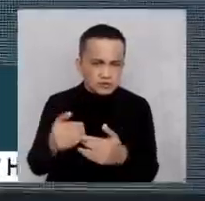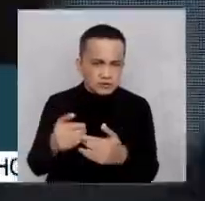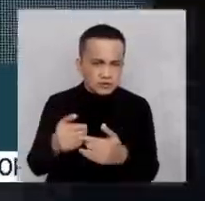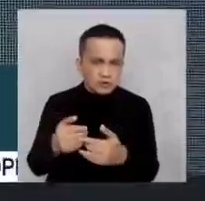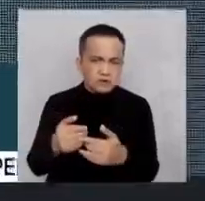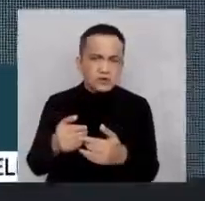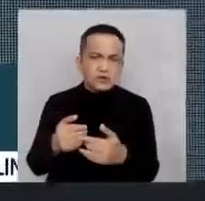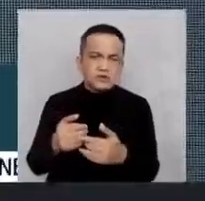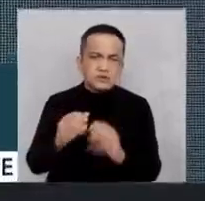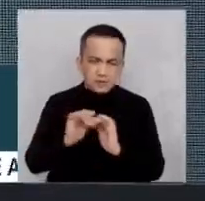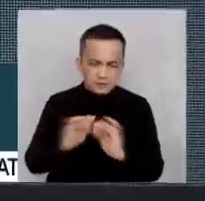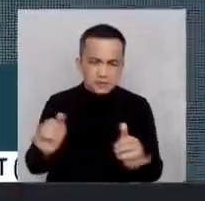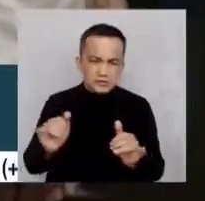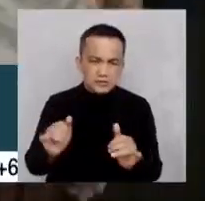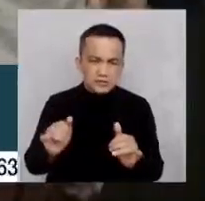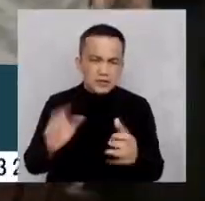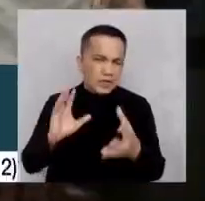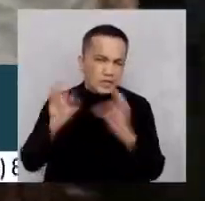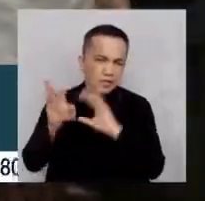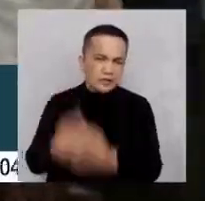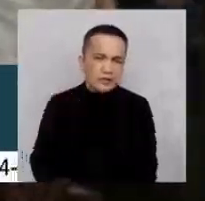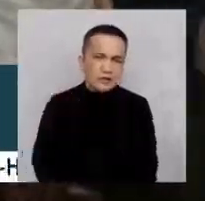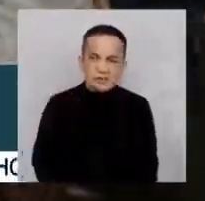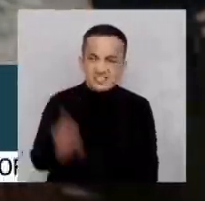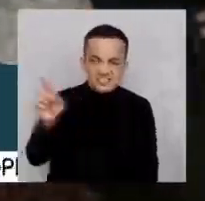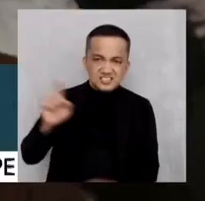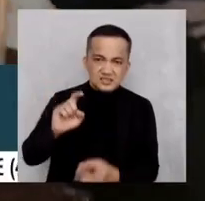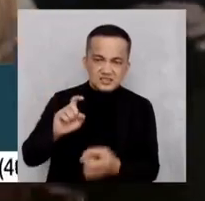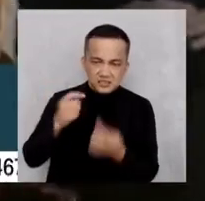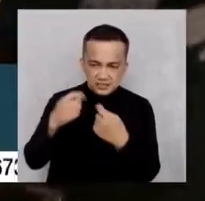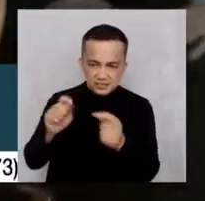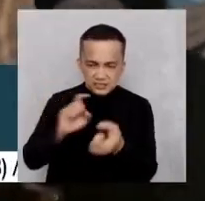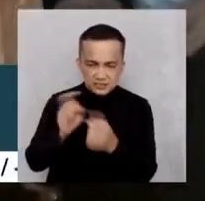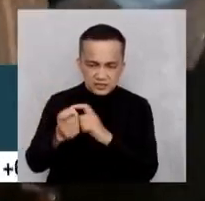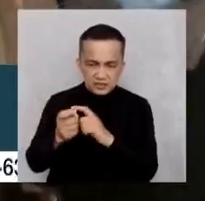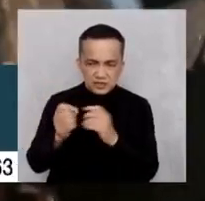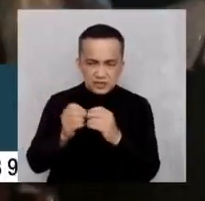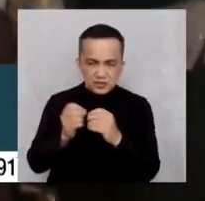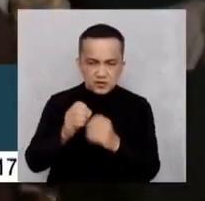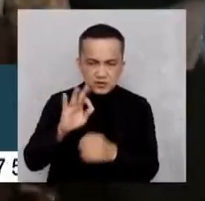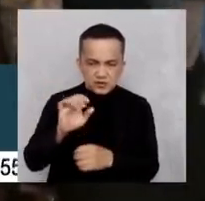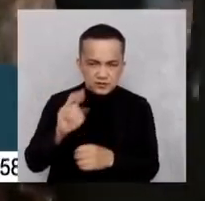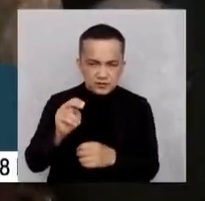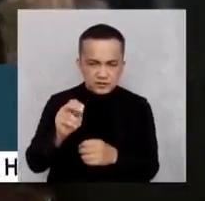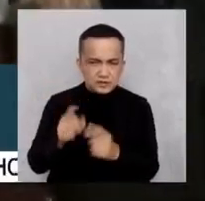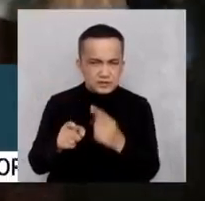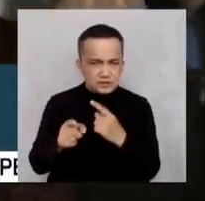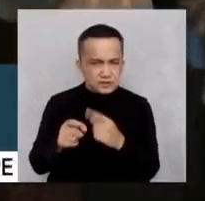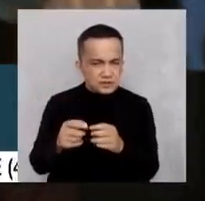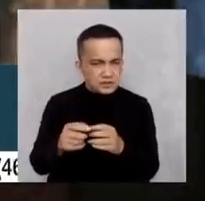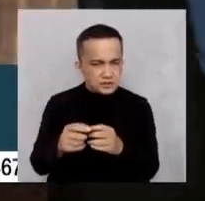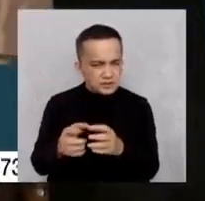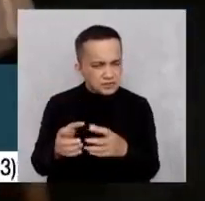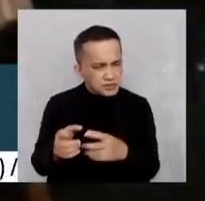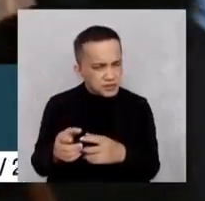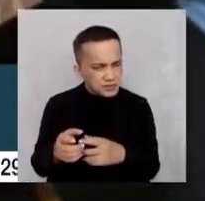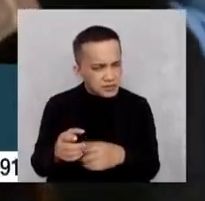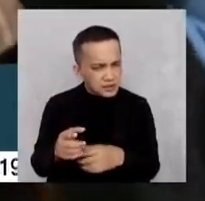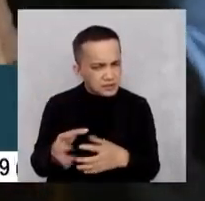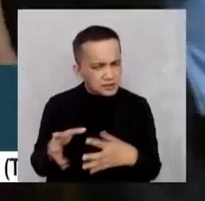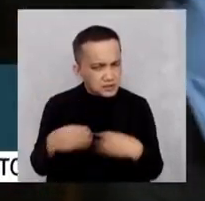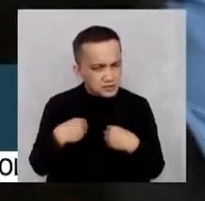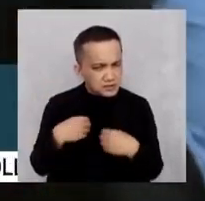were trying to change the slogan from "It's more fun" to "Experience the Philippines." And then there was also